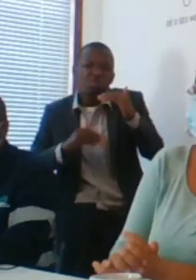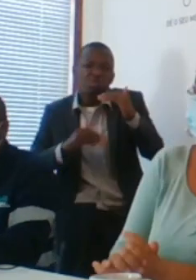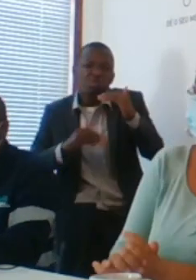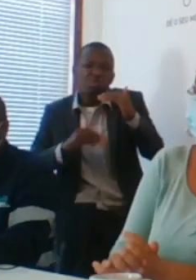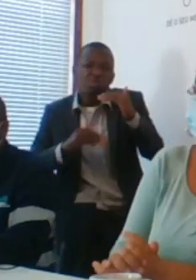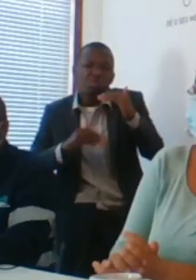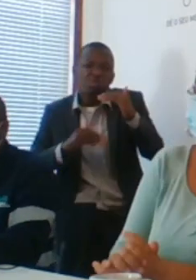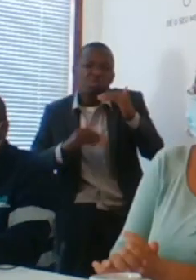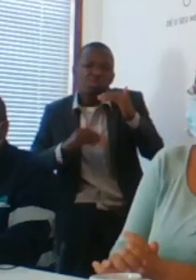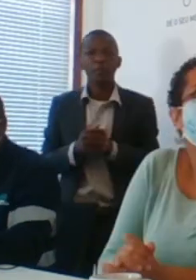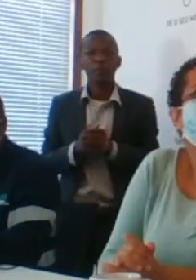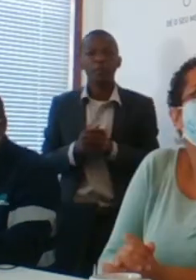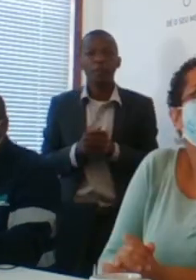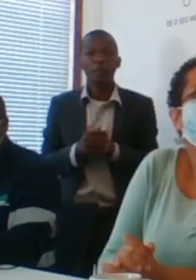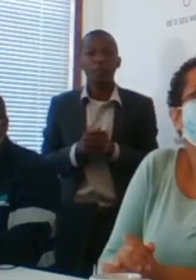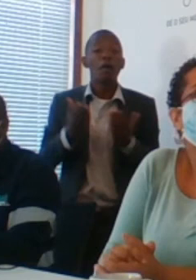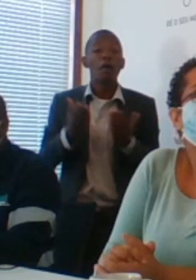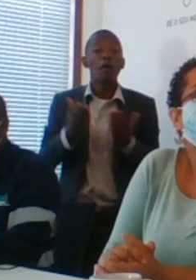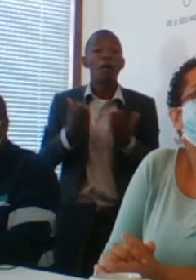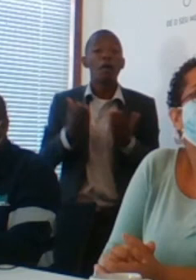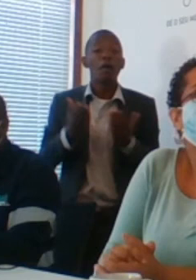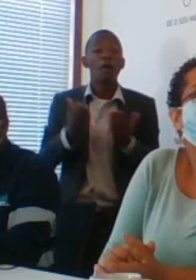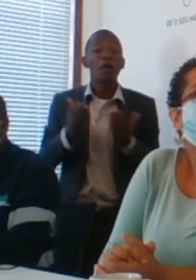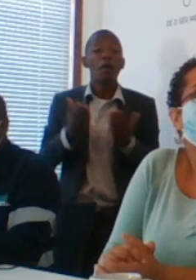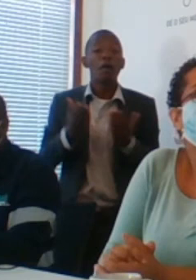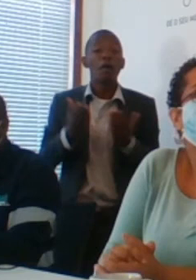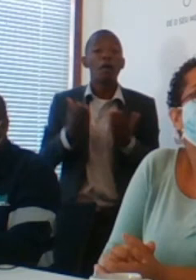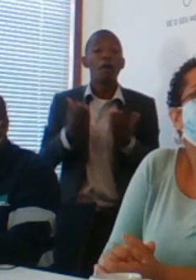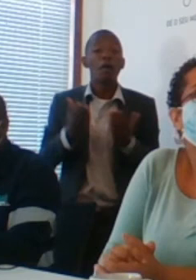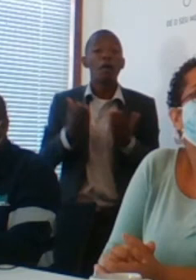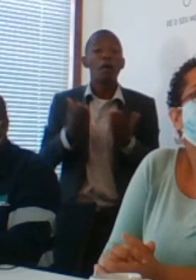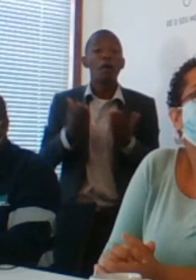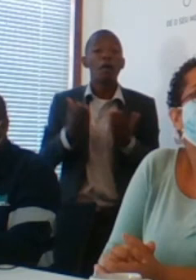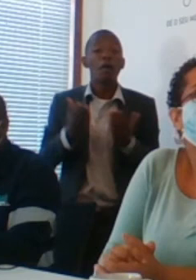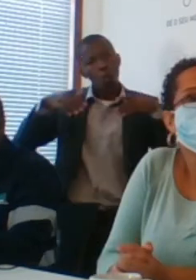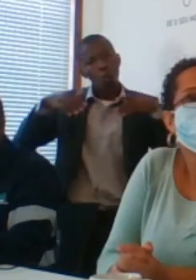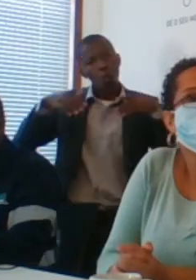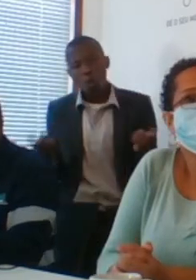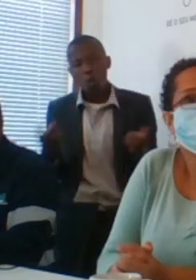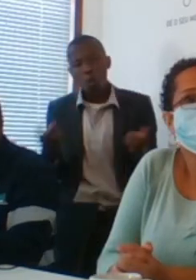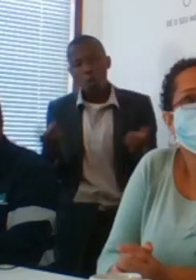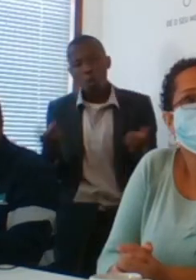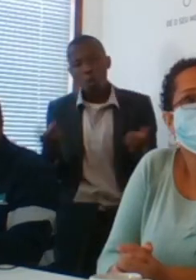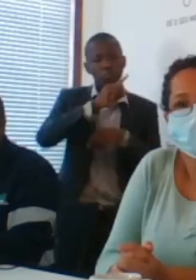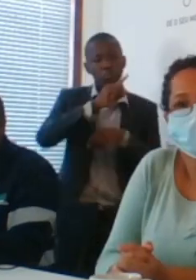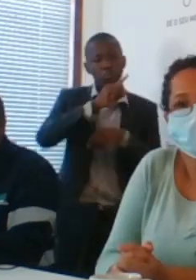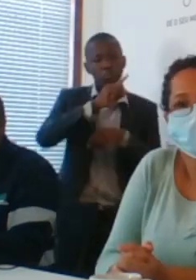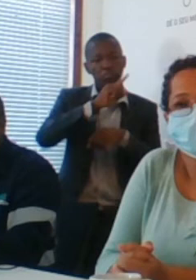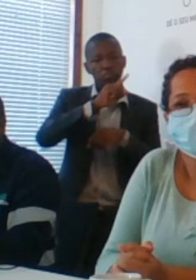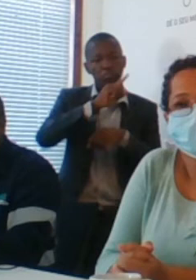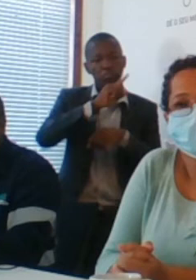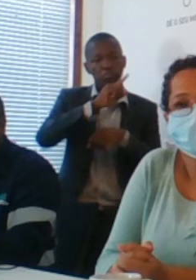6 up to 9 months, depending on the course. And here the certificate is being issued by the National Authority for